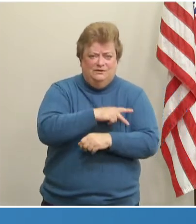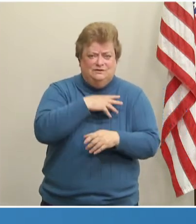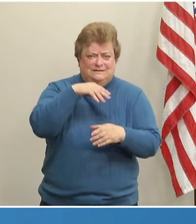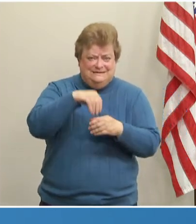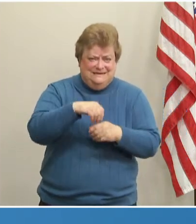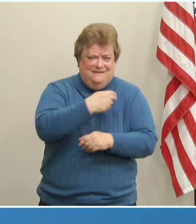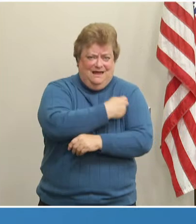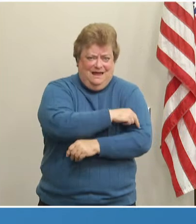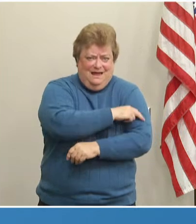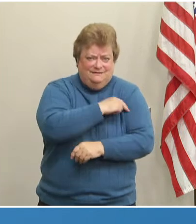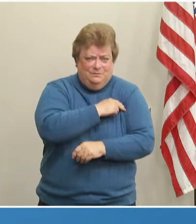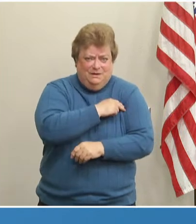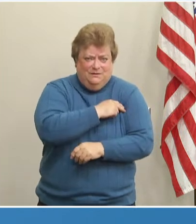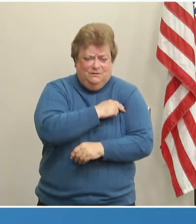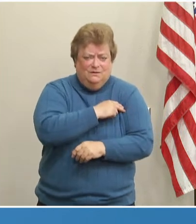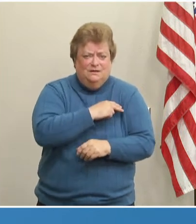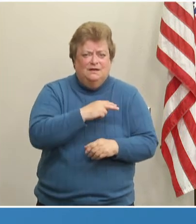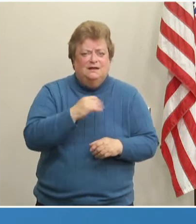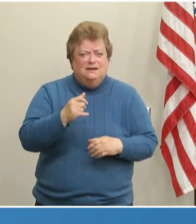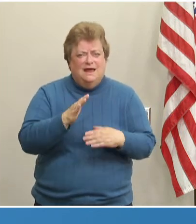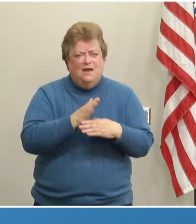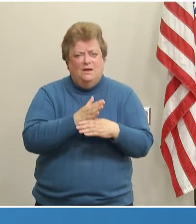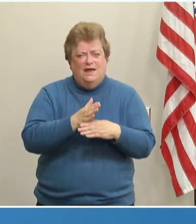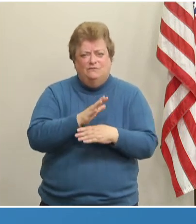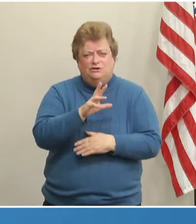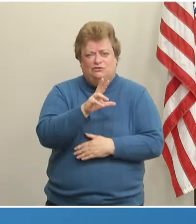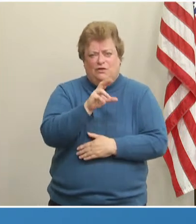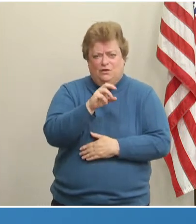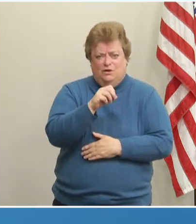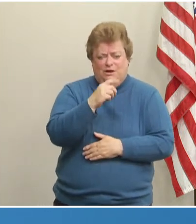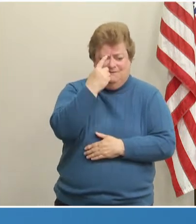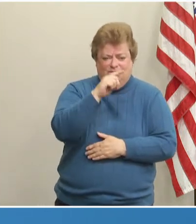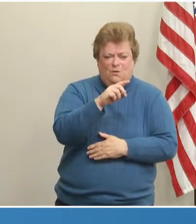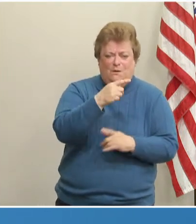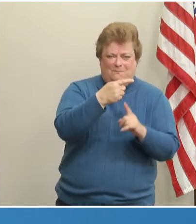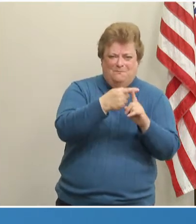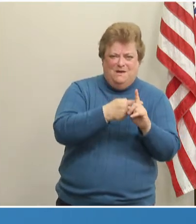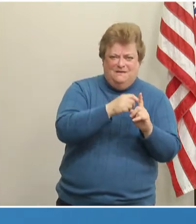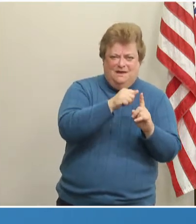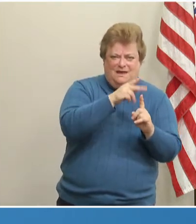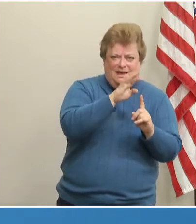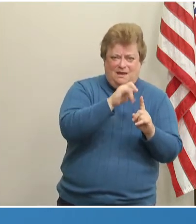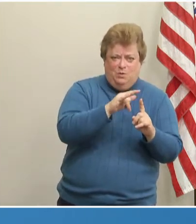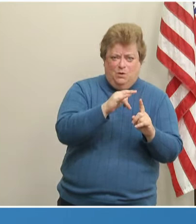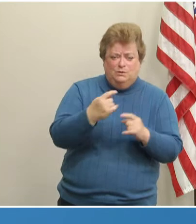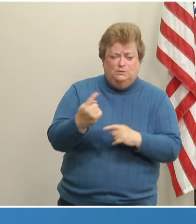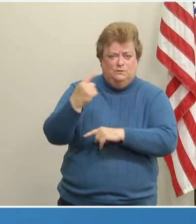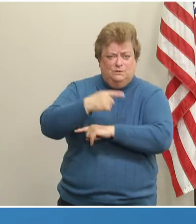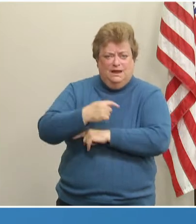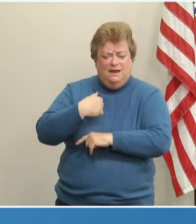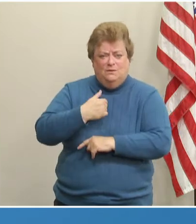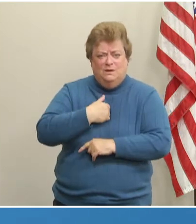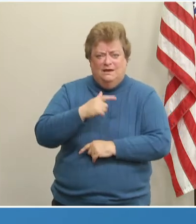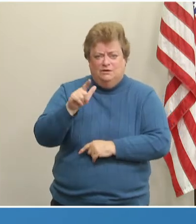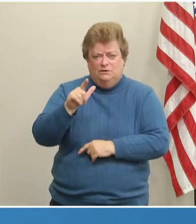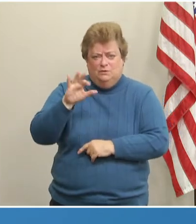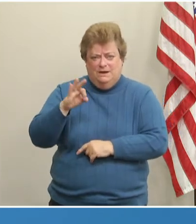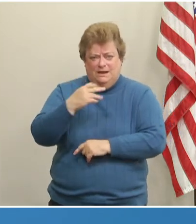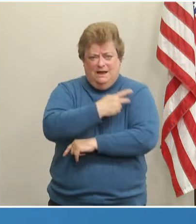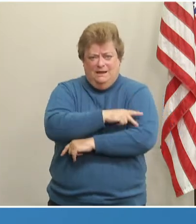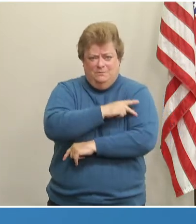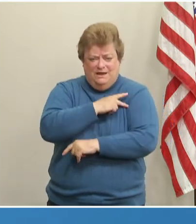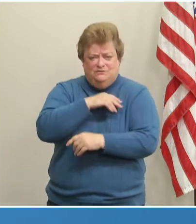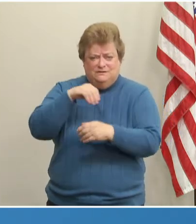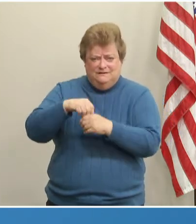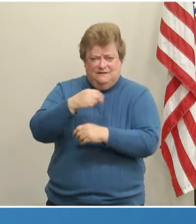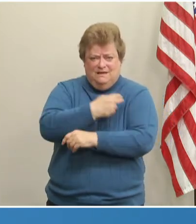with COVID-19 averages 30 for the month of April. Today, we have 29 patients hospitalized